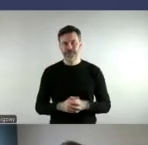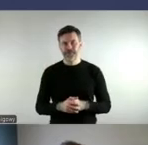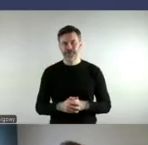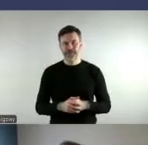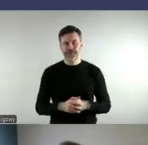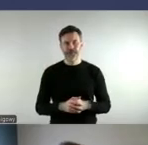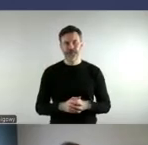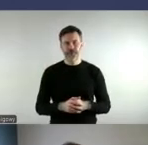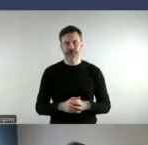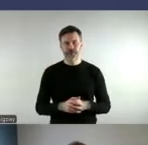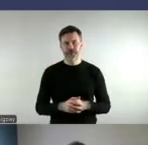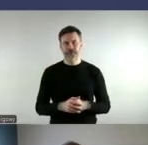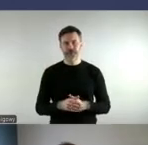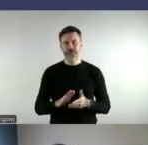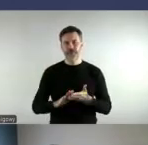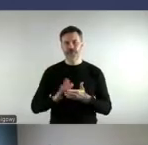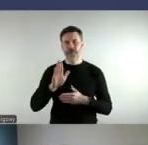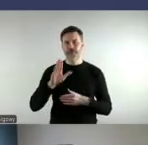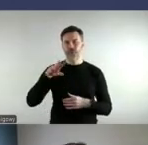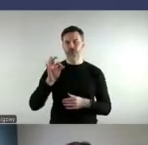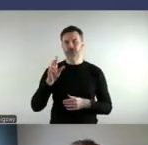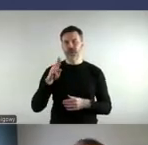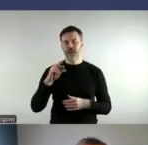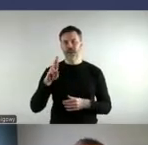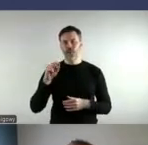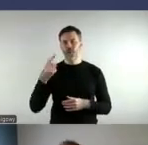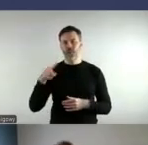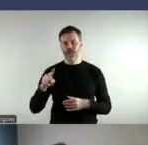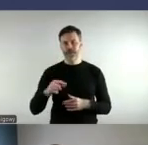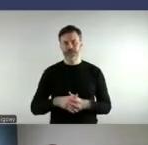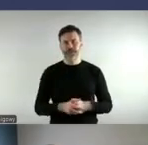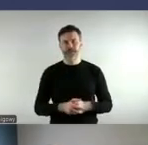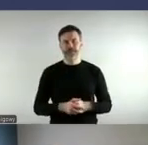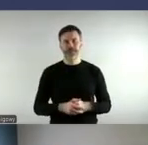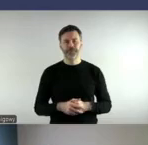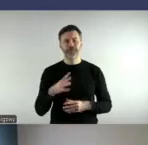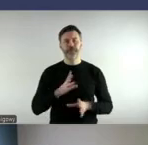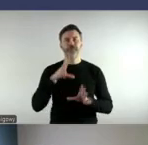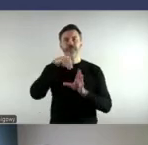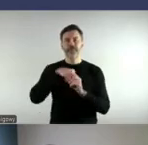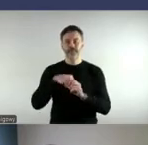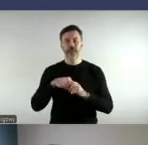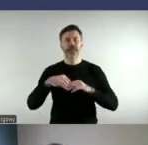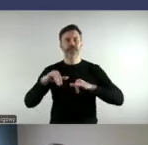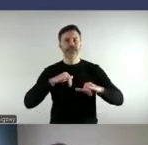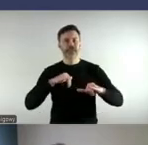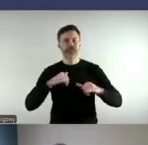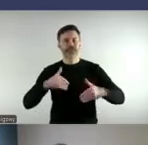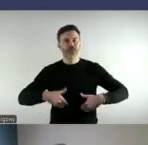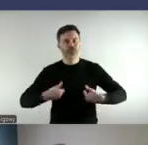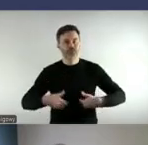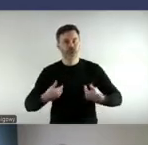the Swedish Armed Forces, United Nations, and I work with technical services and a little in the health services